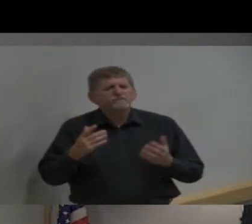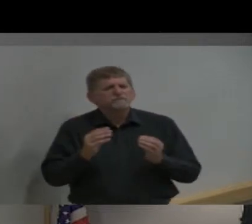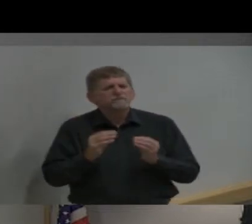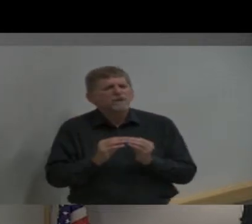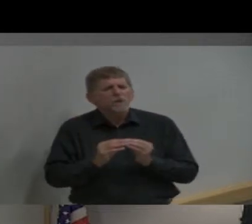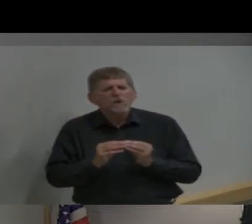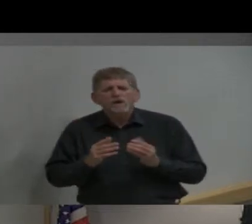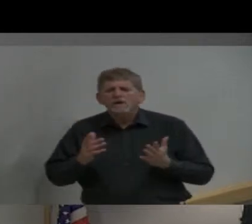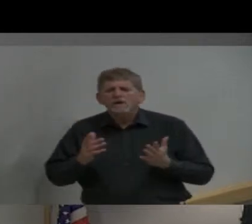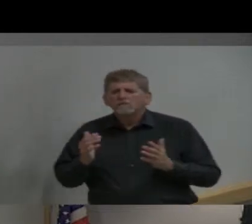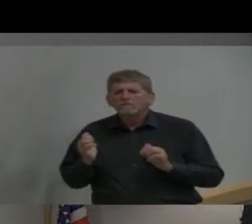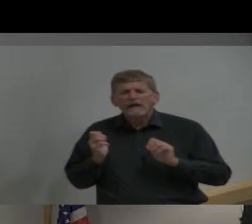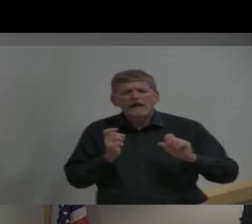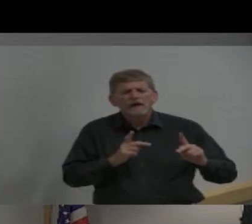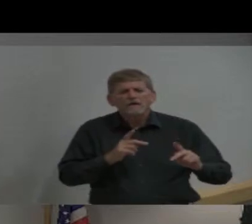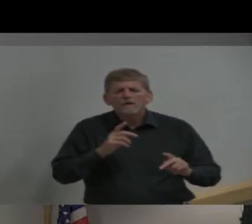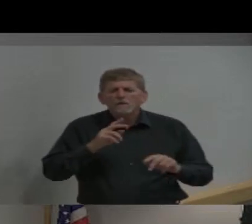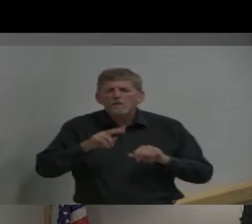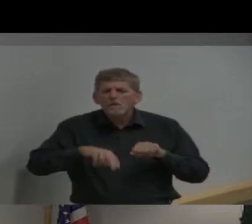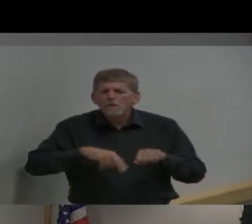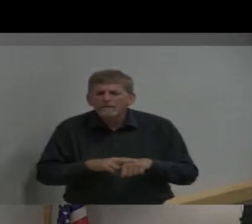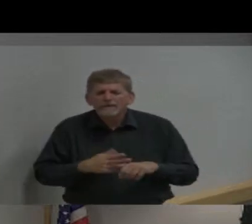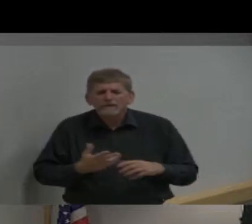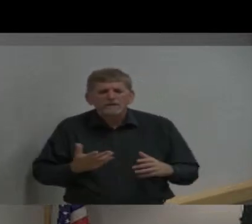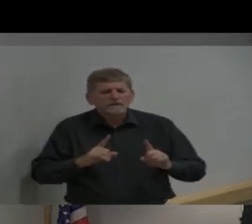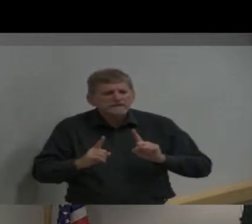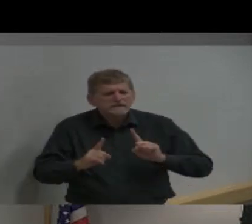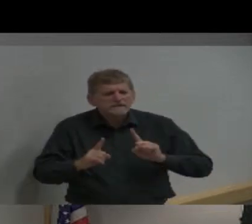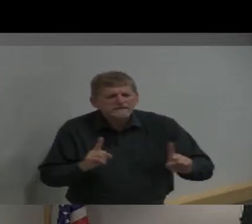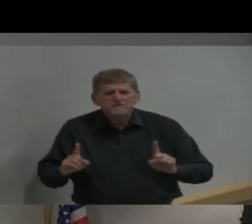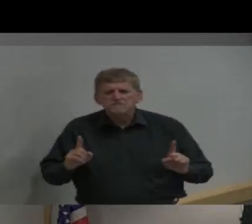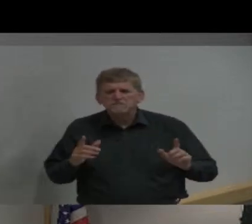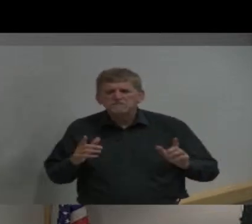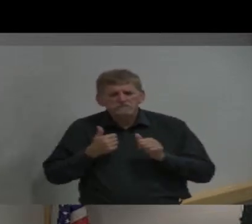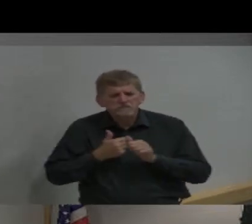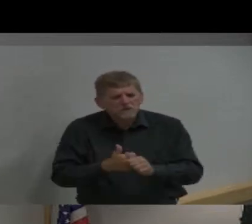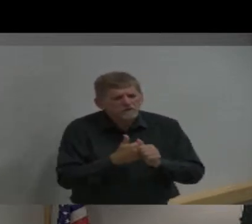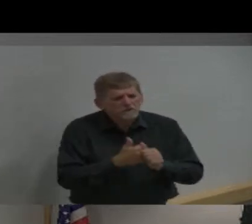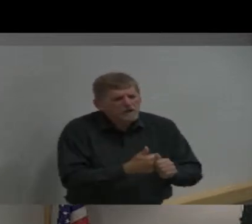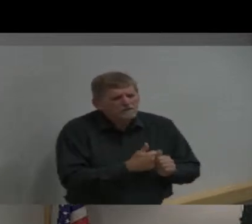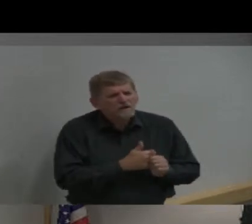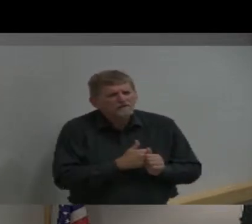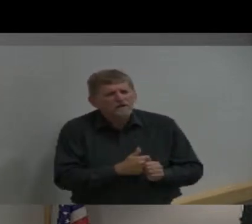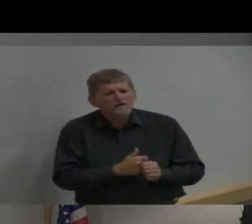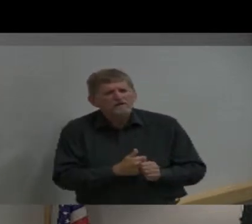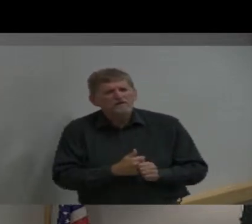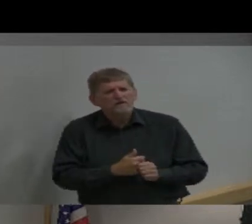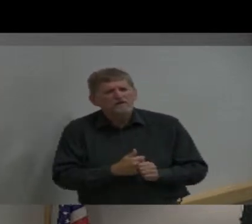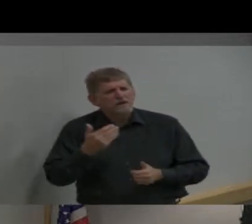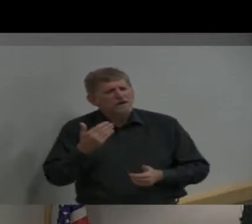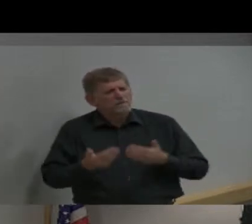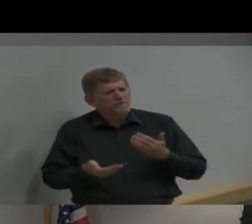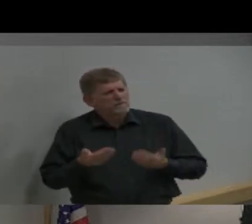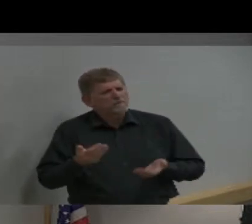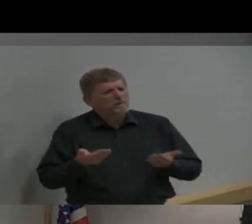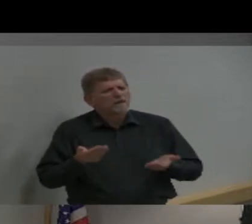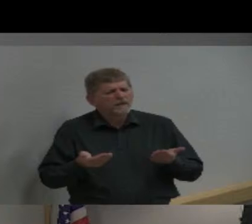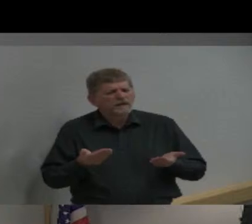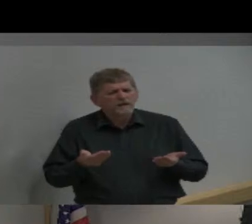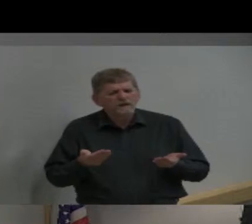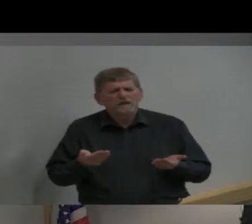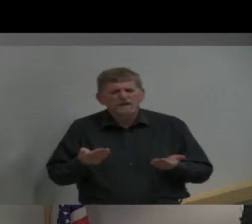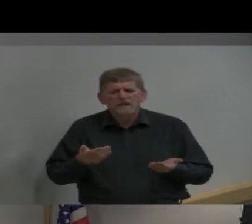out. One of the hypotheticals that we're exploring is having a dedicated large open space, possibly the parking lot at the